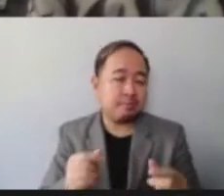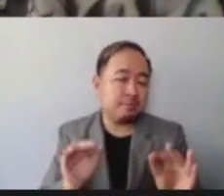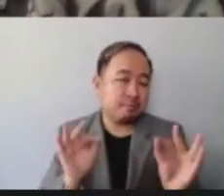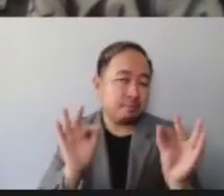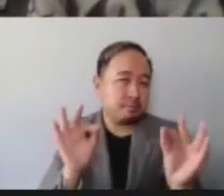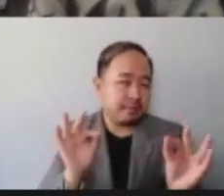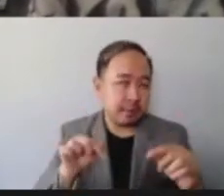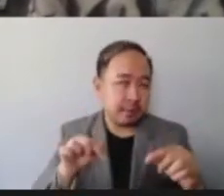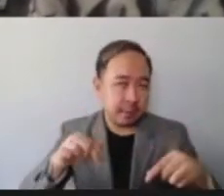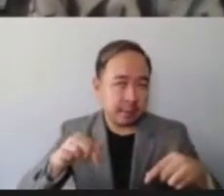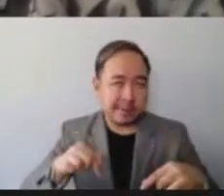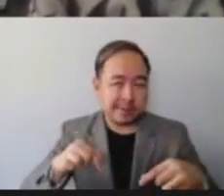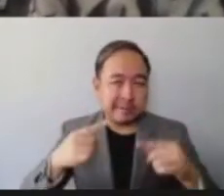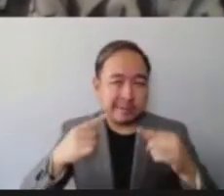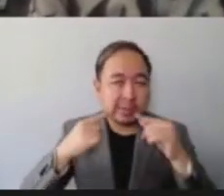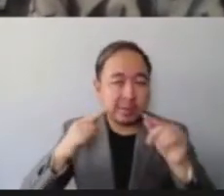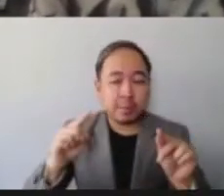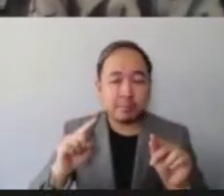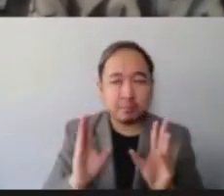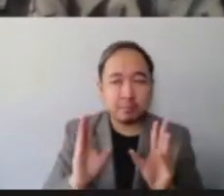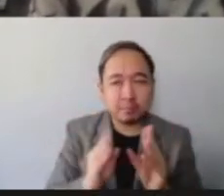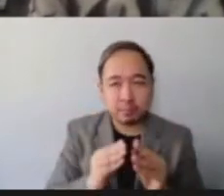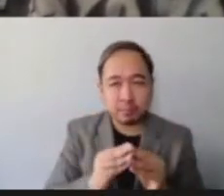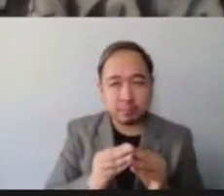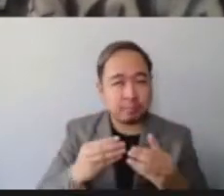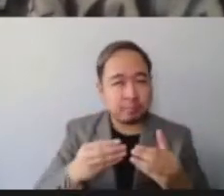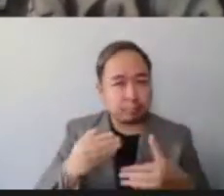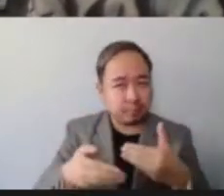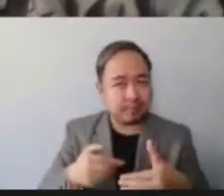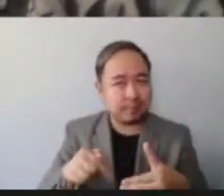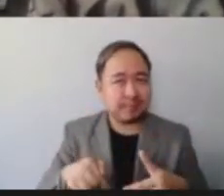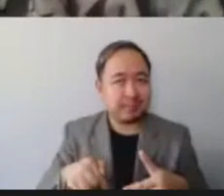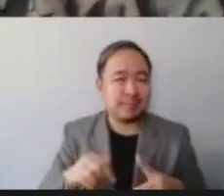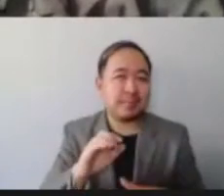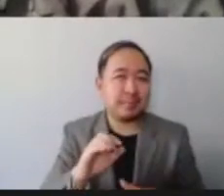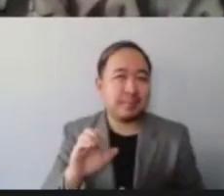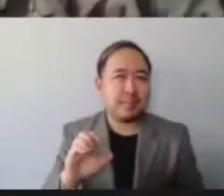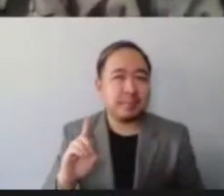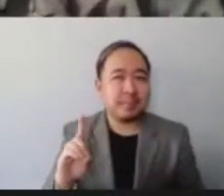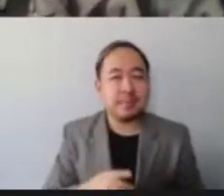for their successful deliberation of the committee thank you very much